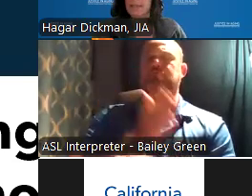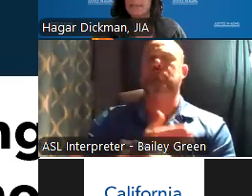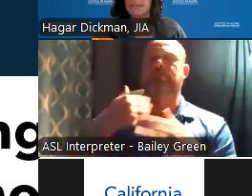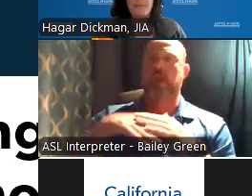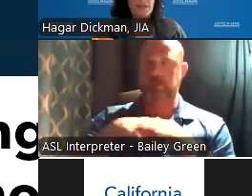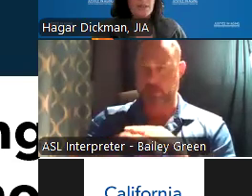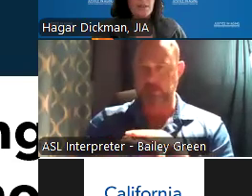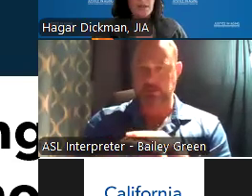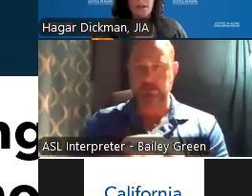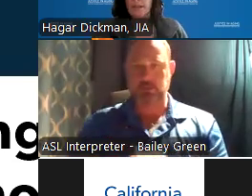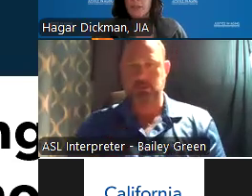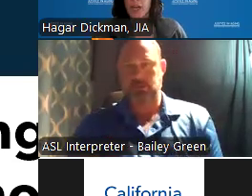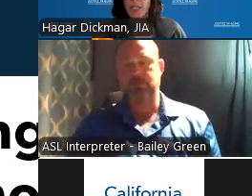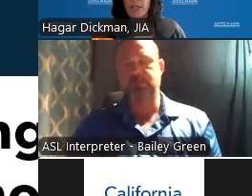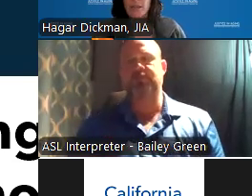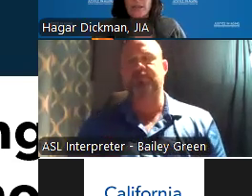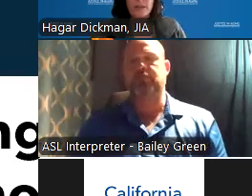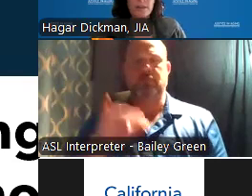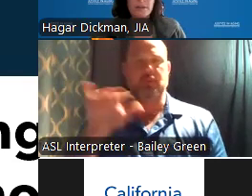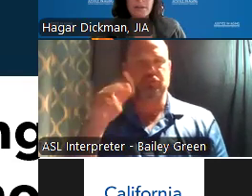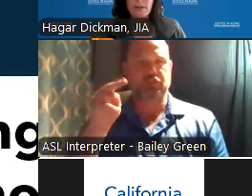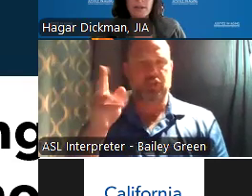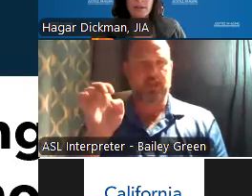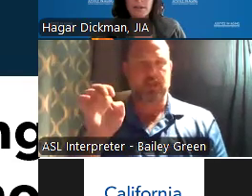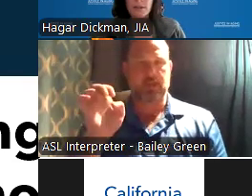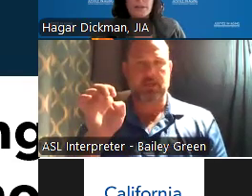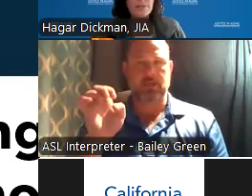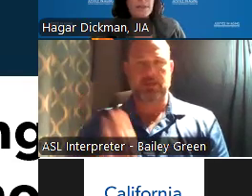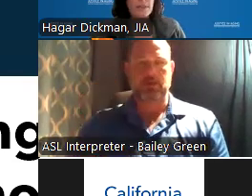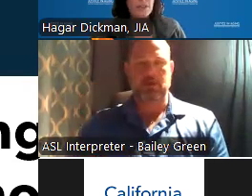HCBS. Is Janie on the